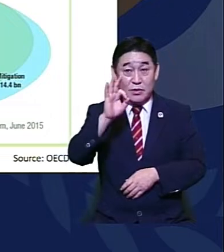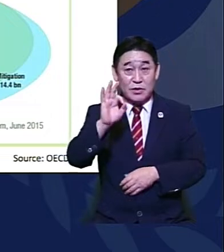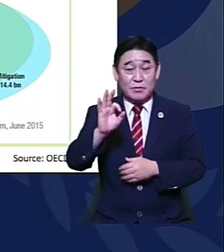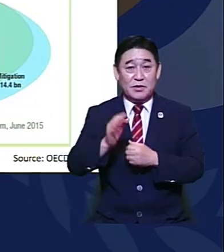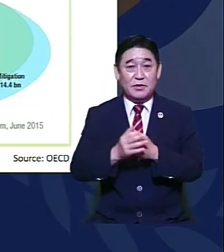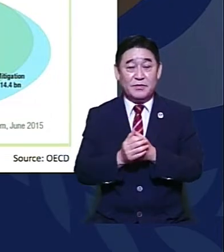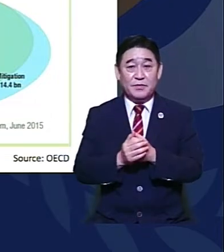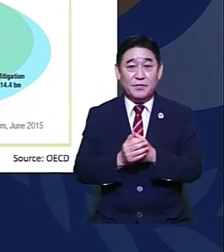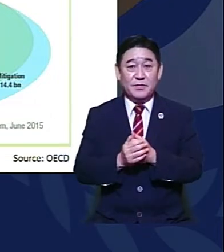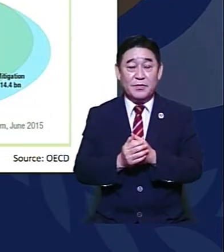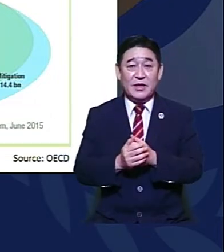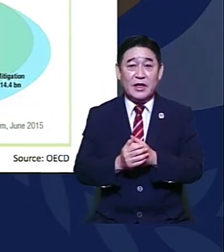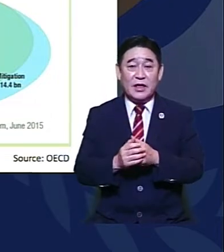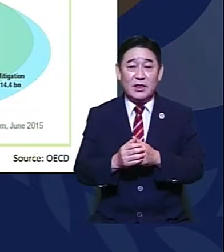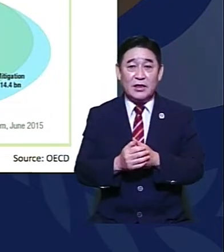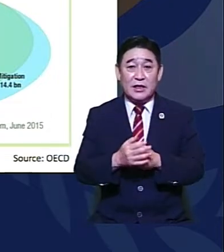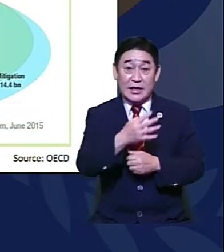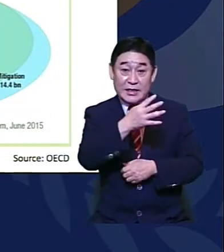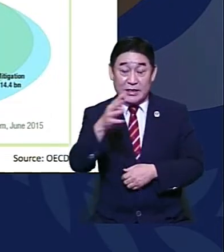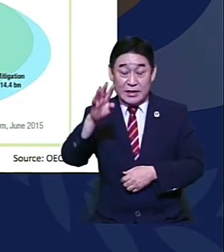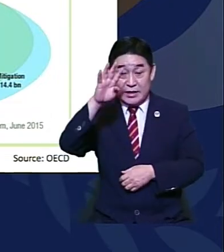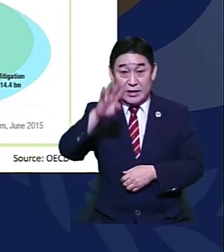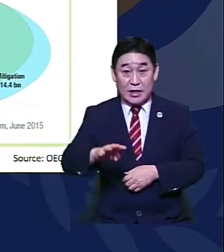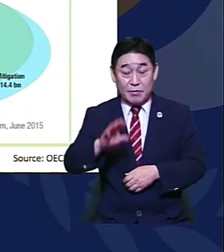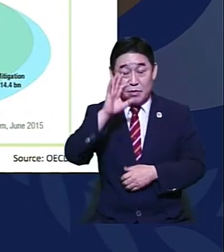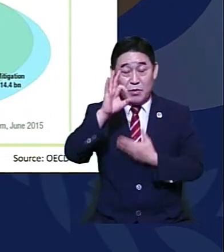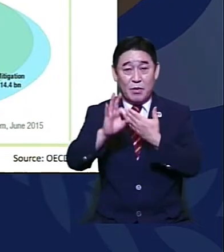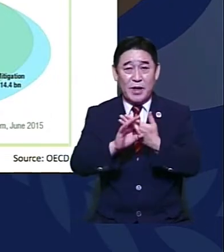scope and also